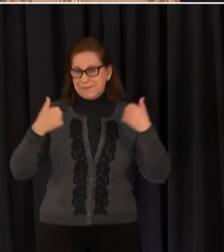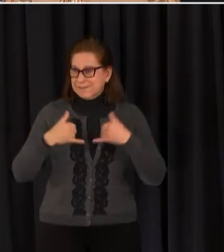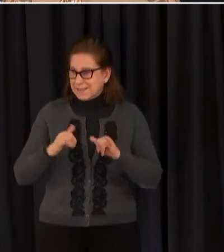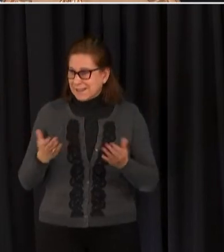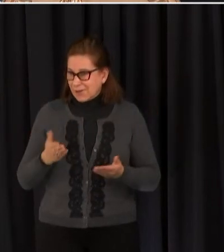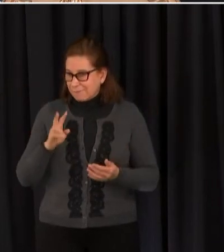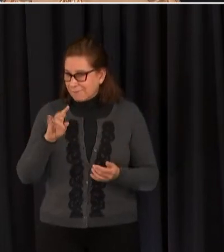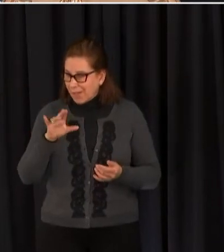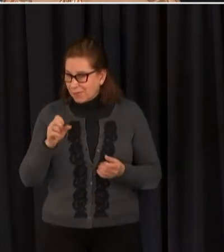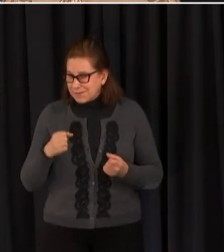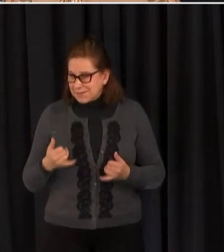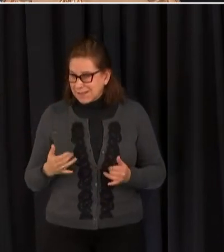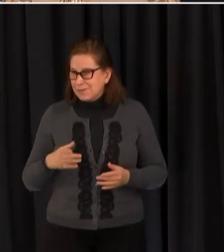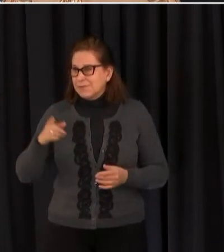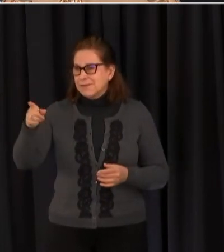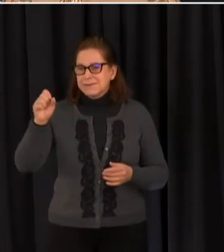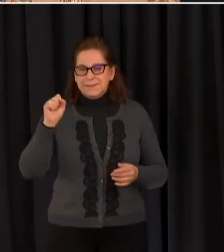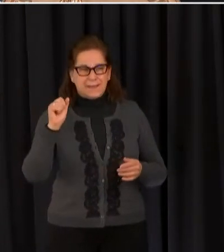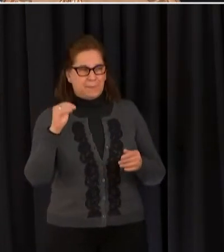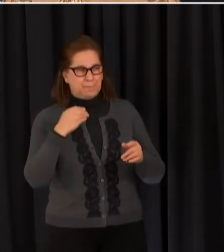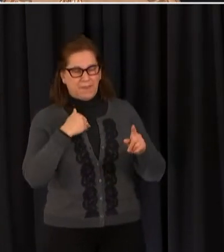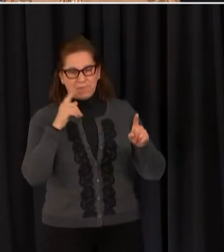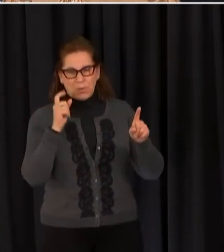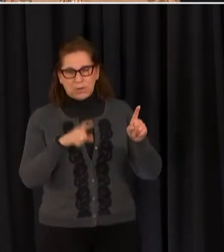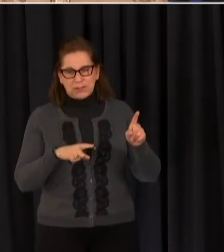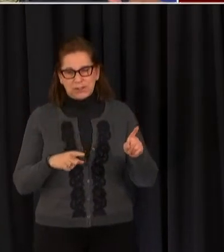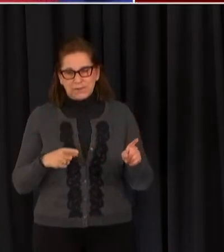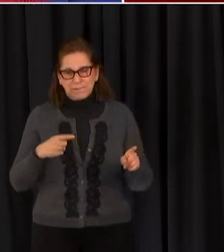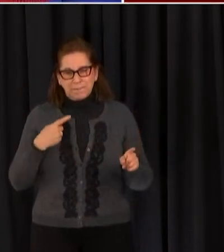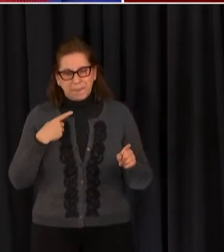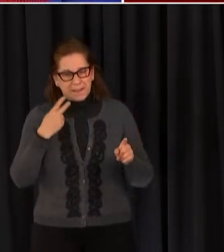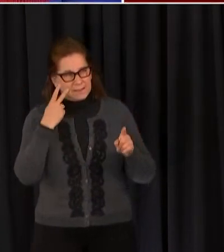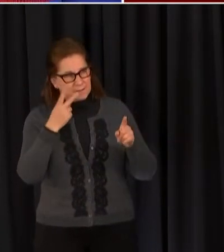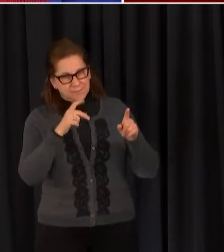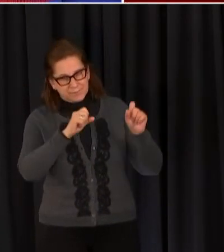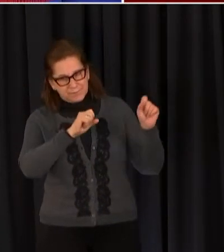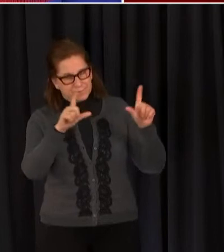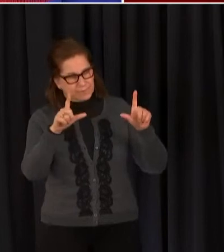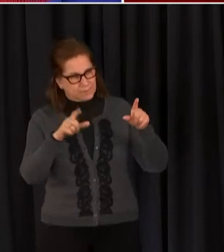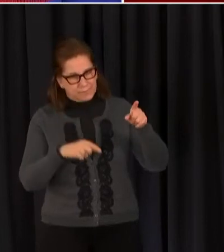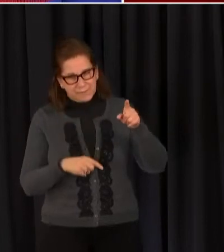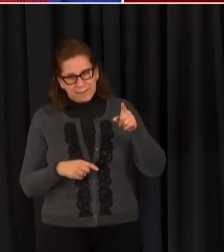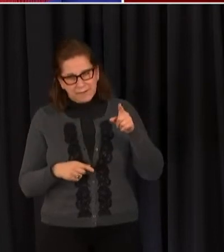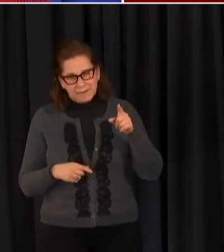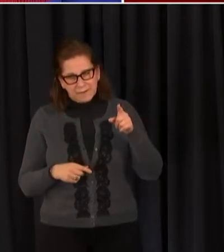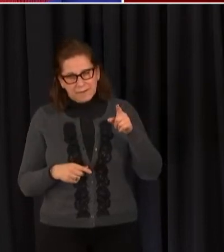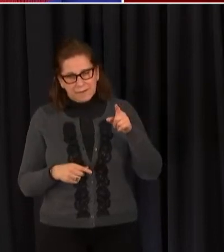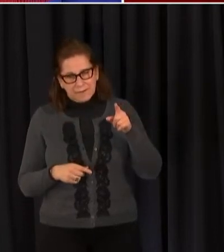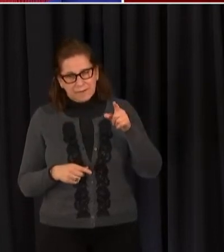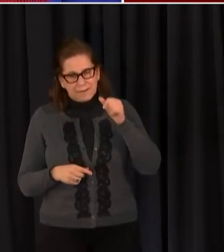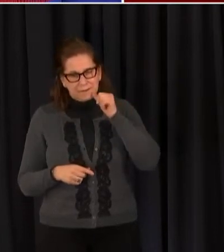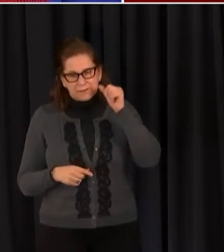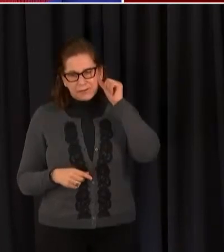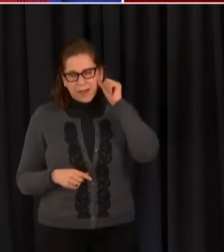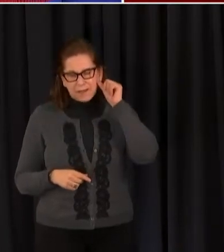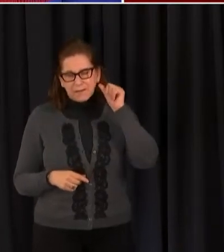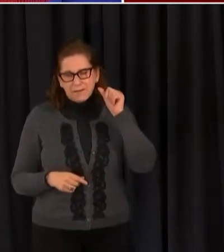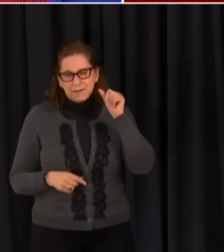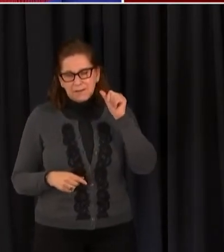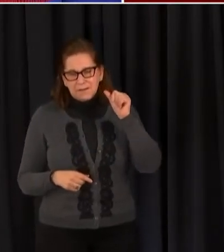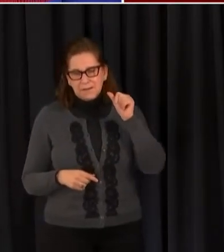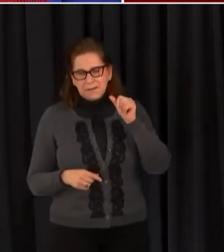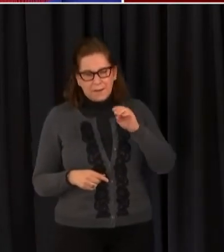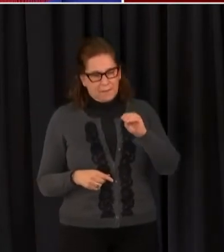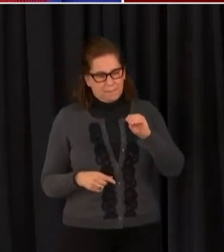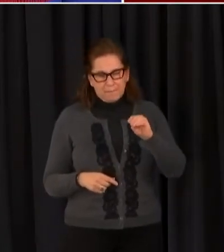Sam. Yes, Mayor. I've seen pictures from, I guess, yesterday of a group called Mochella. I